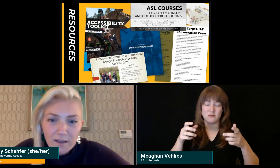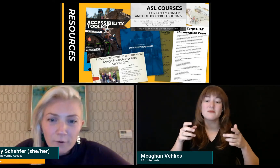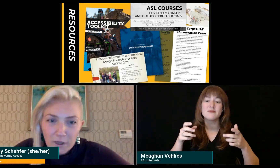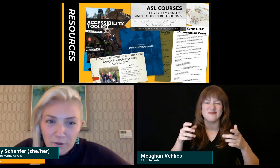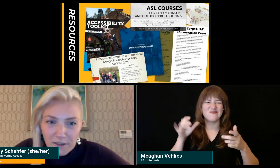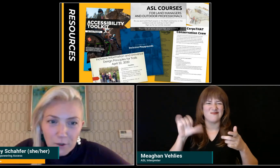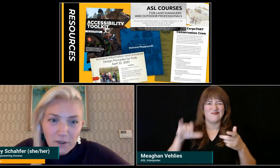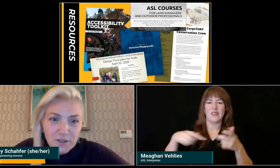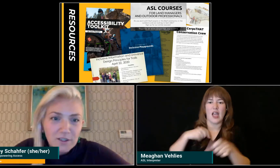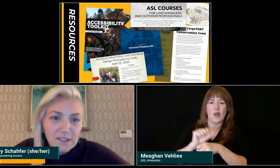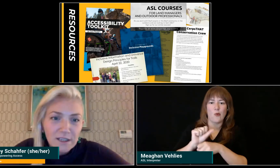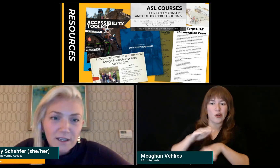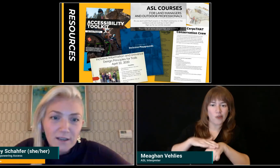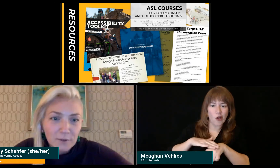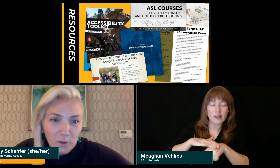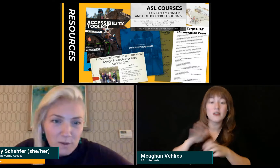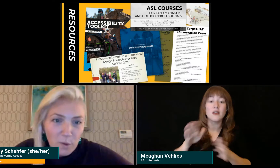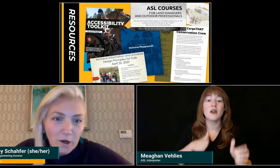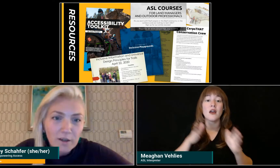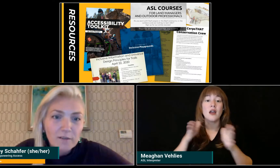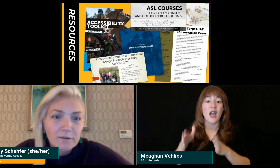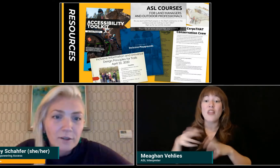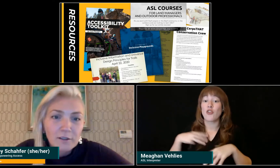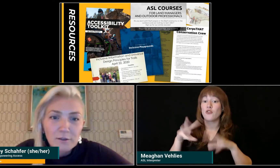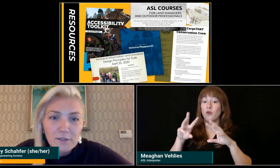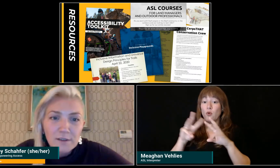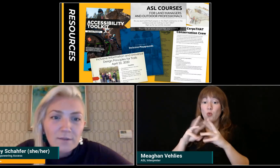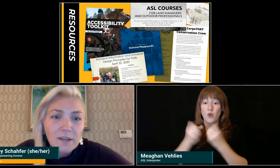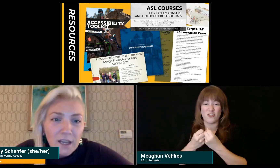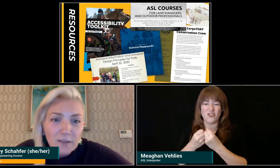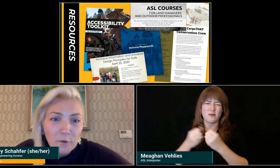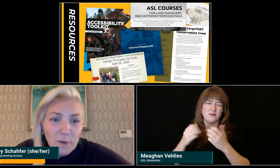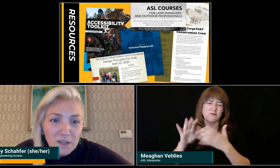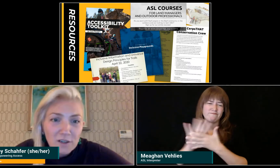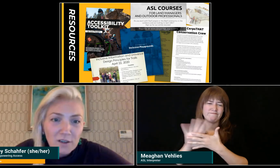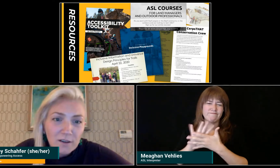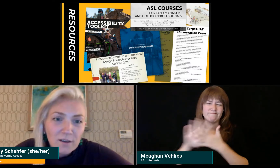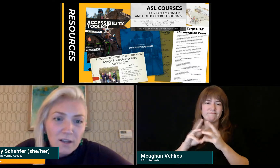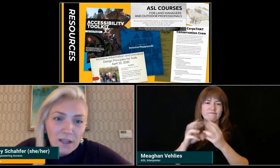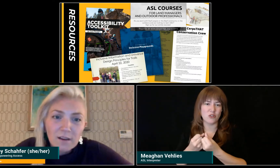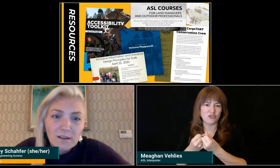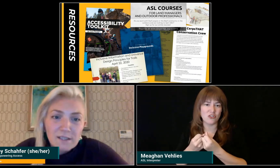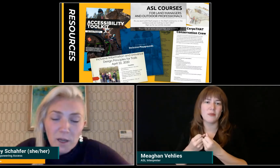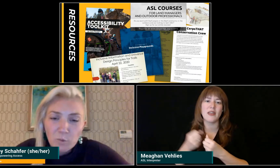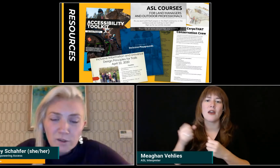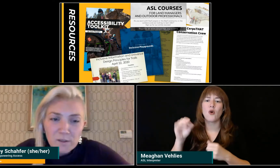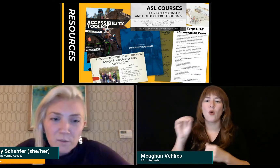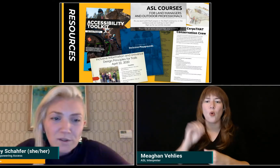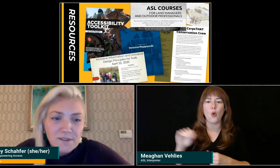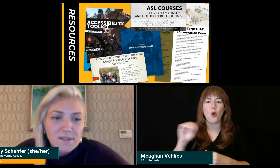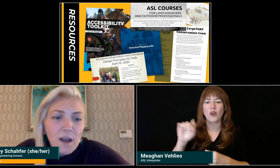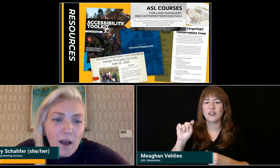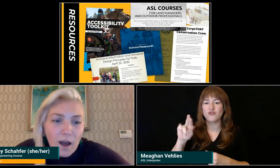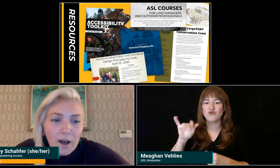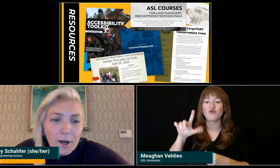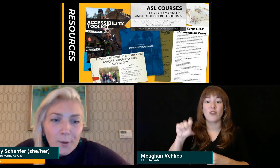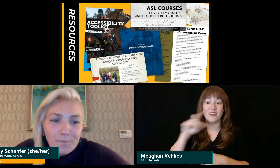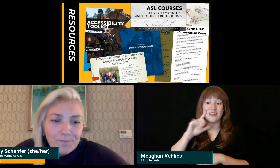webinar that Oregon Trails Coalition did, which I was a part of, for inclusive information and design